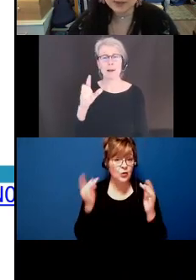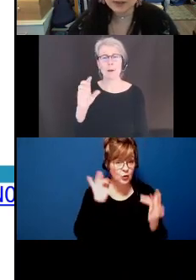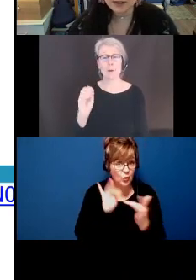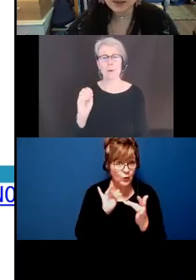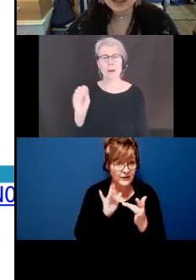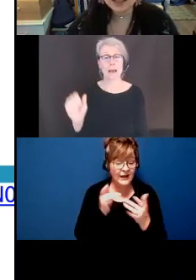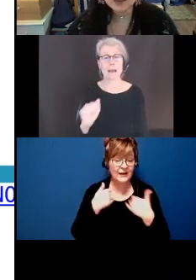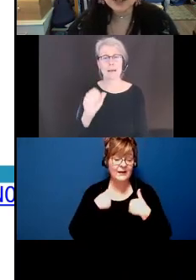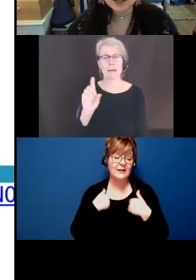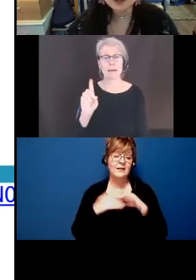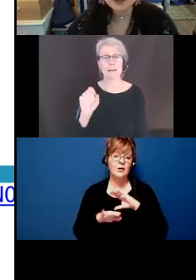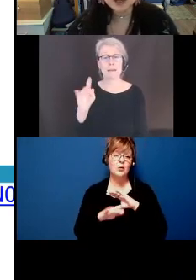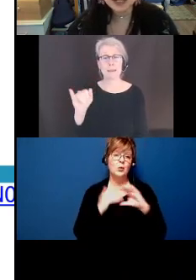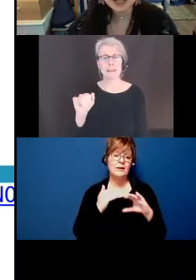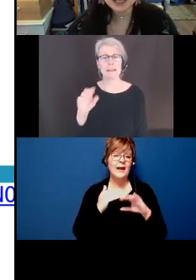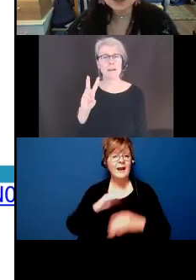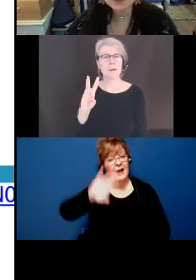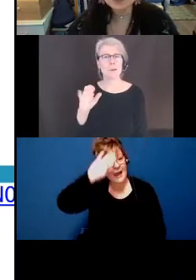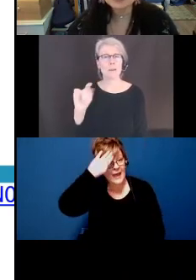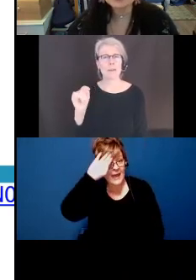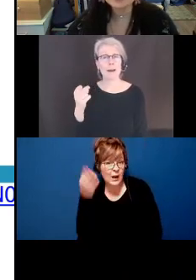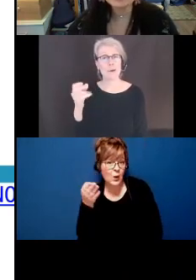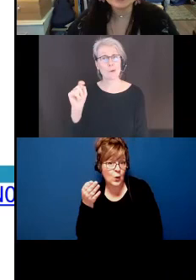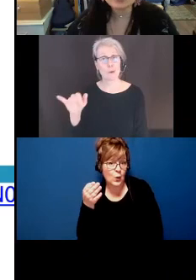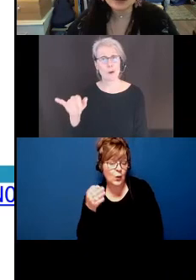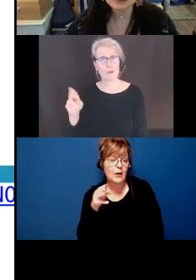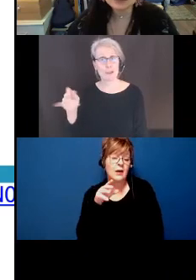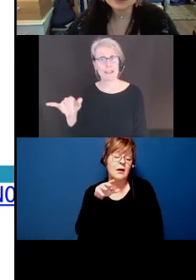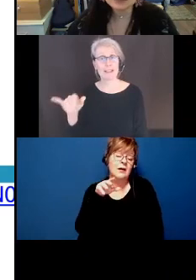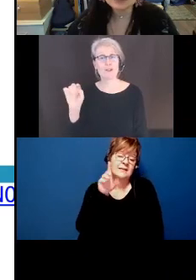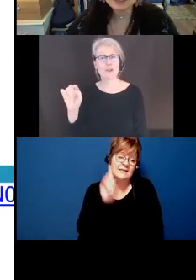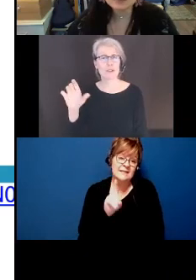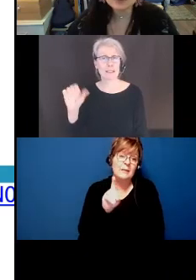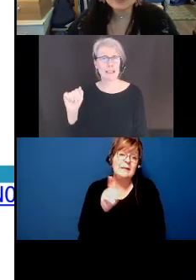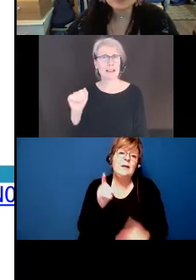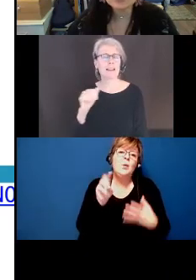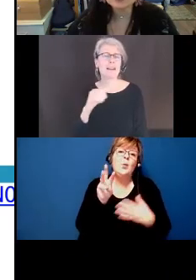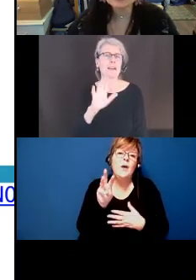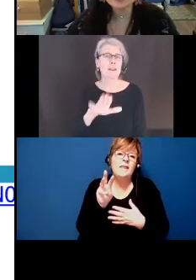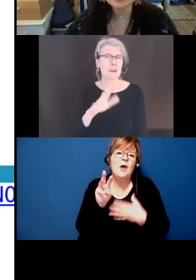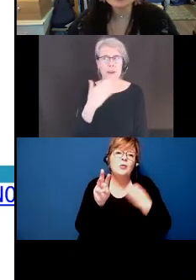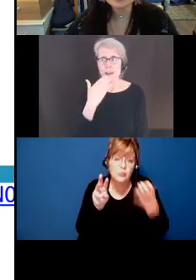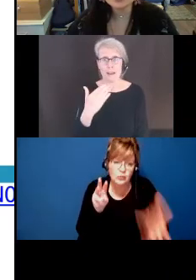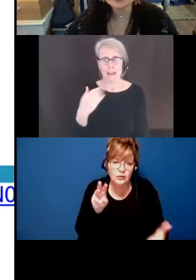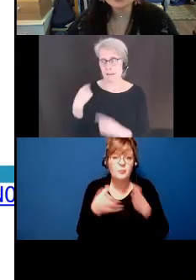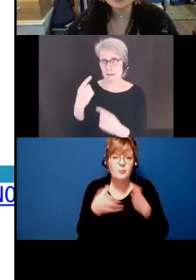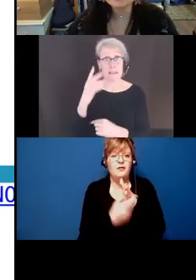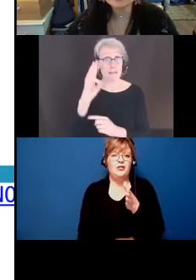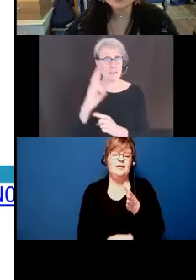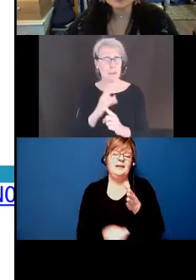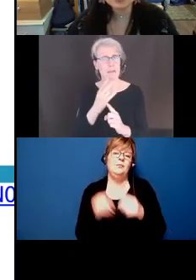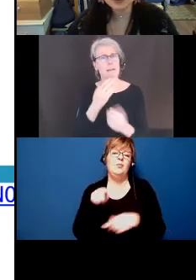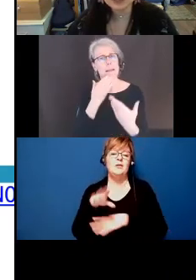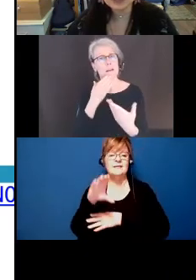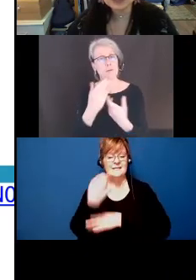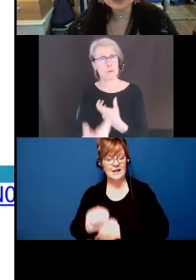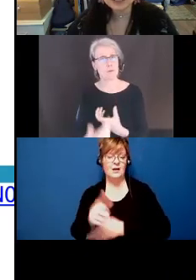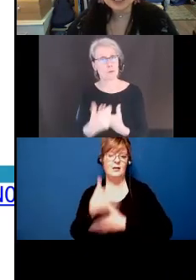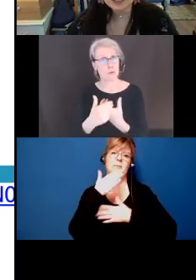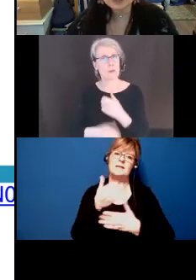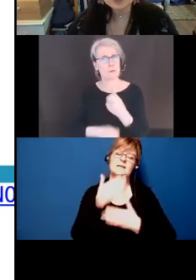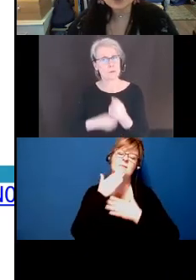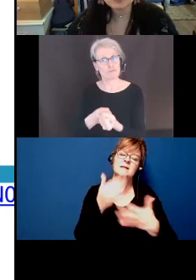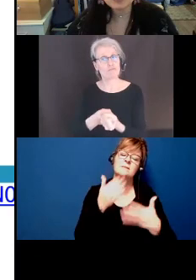hello@disabilitywithoutpoverty.ca. Thank you again for joining us over these last 7 months to celebrate the contributions of disabled